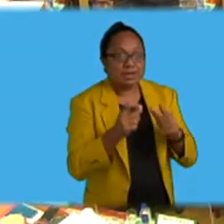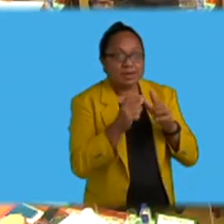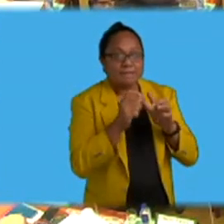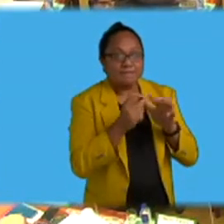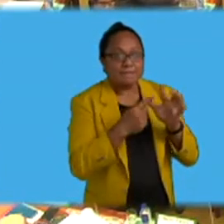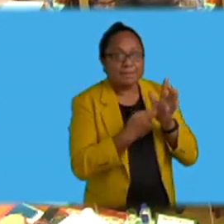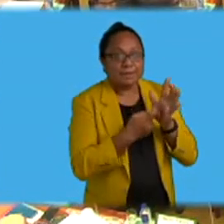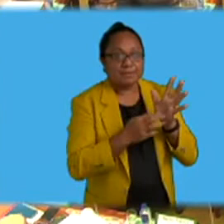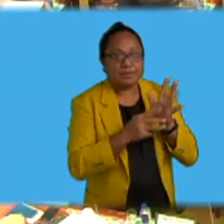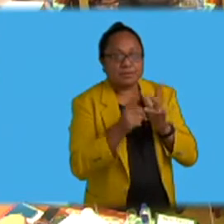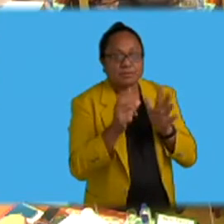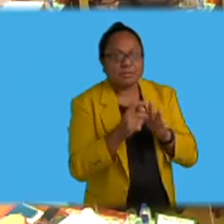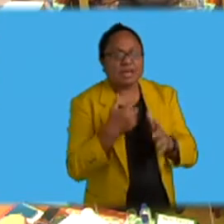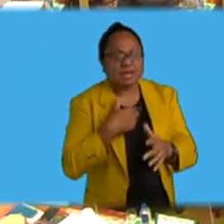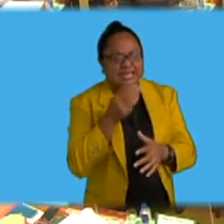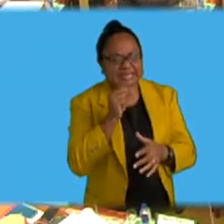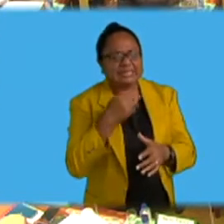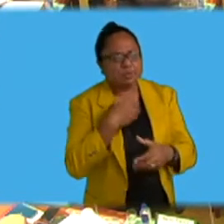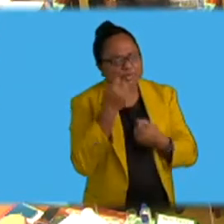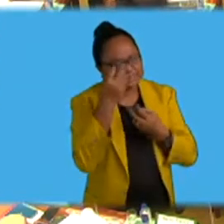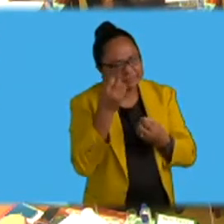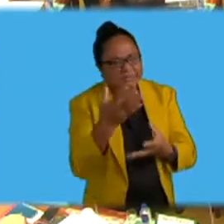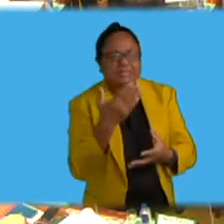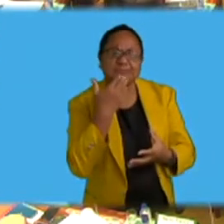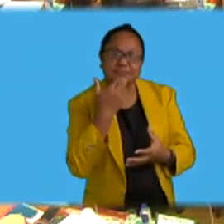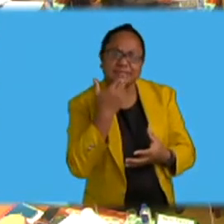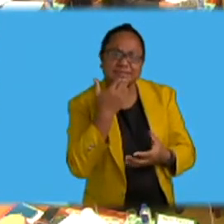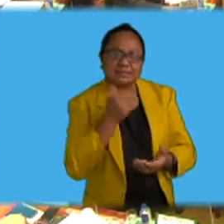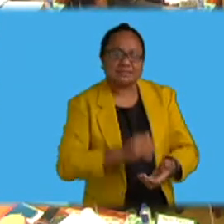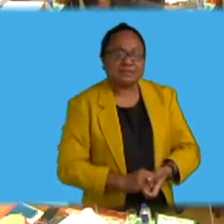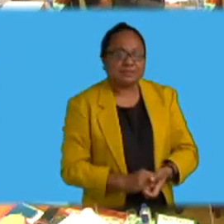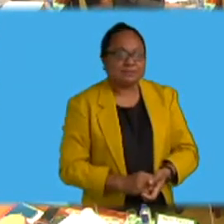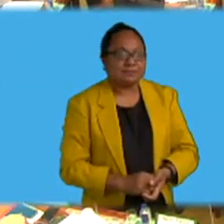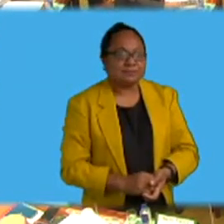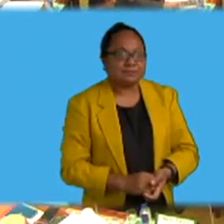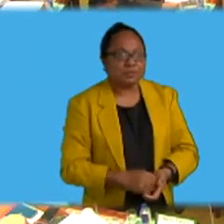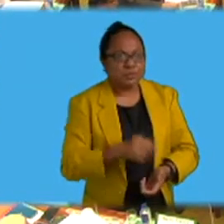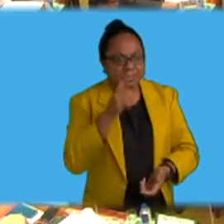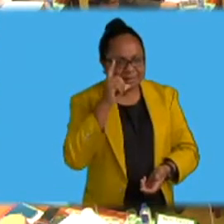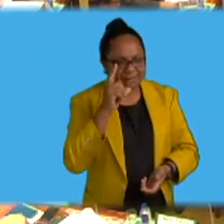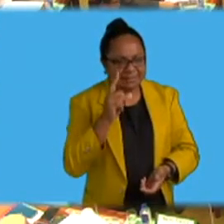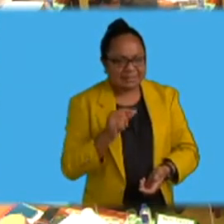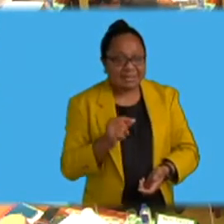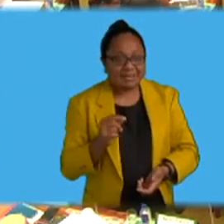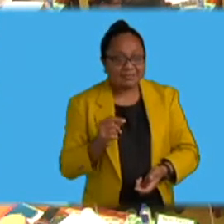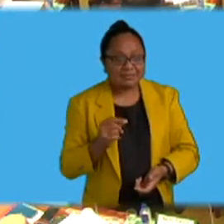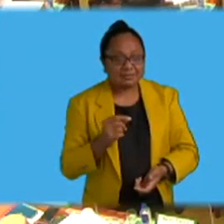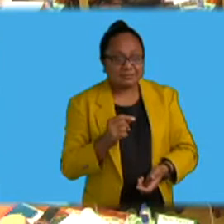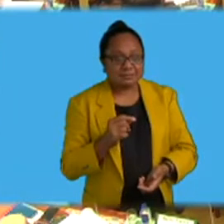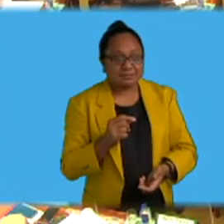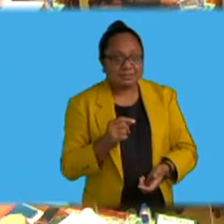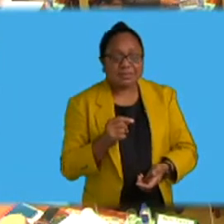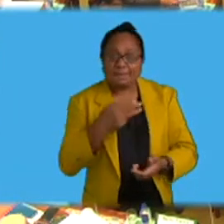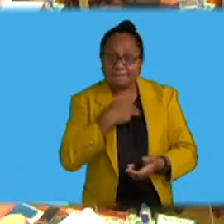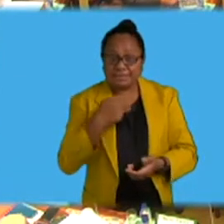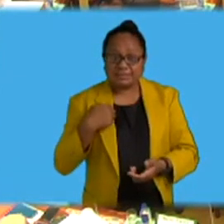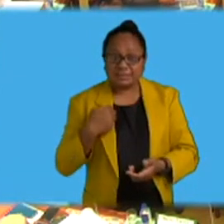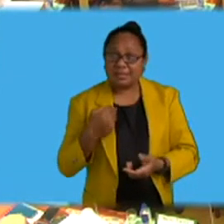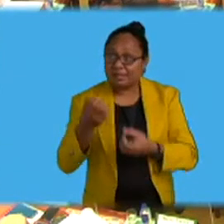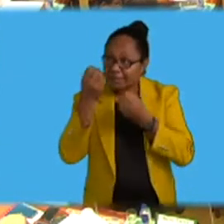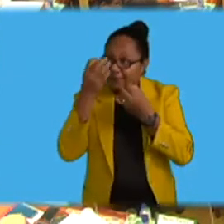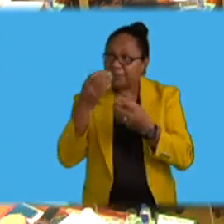more information on this question, the original question. Can the Minister inform this House why